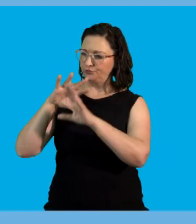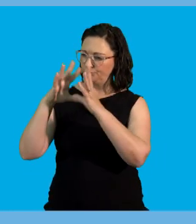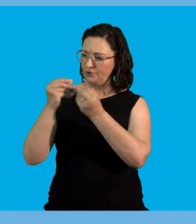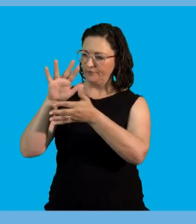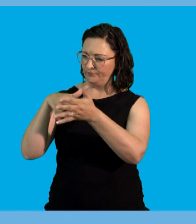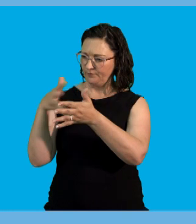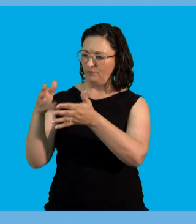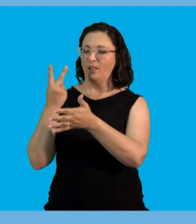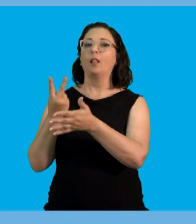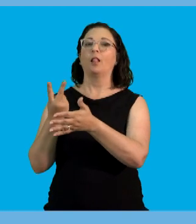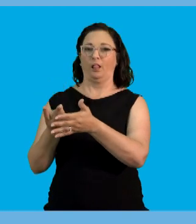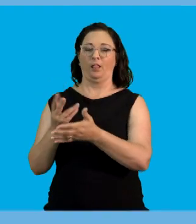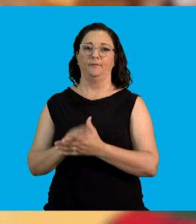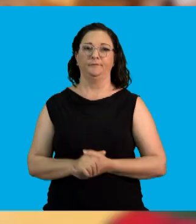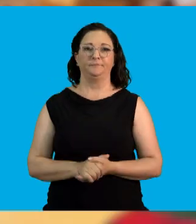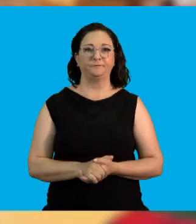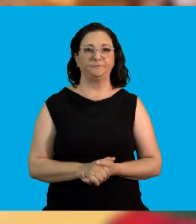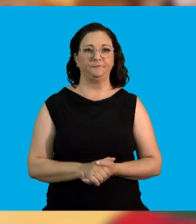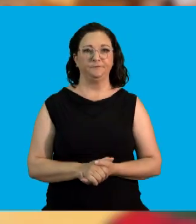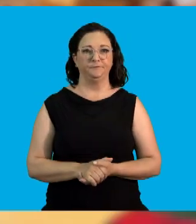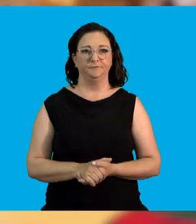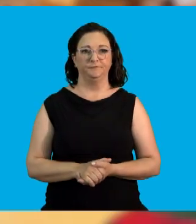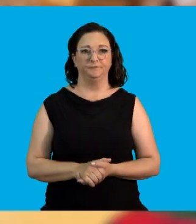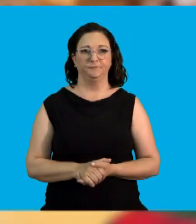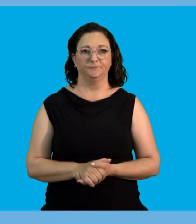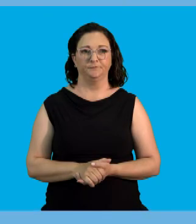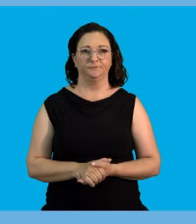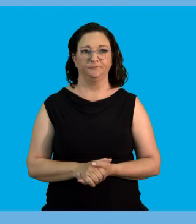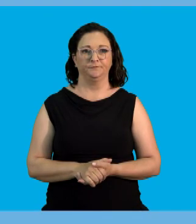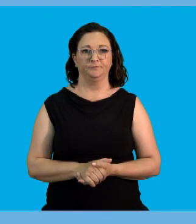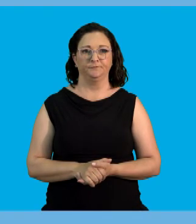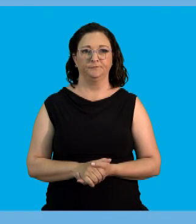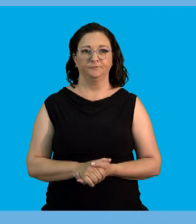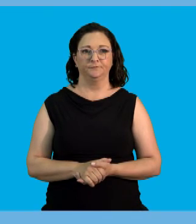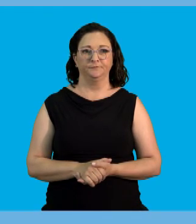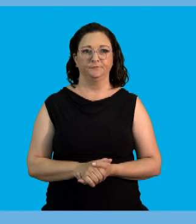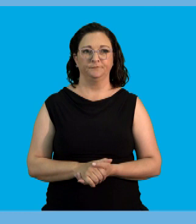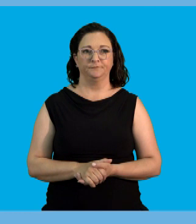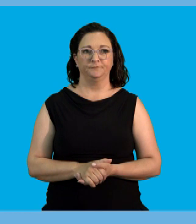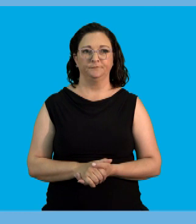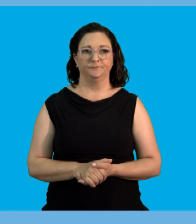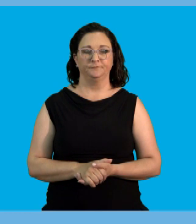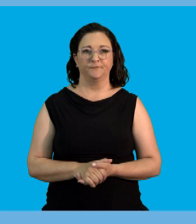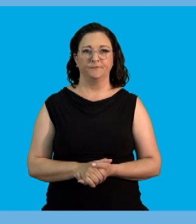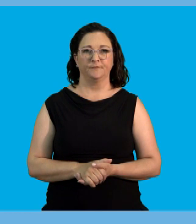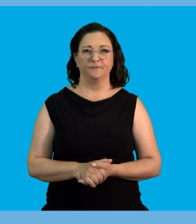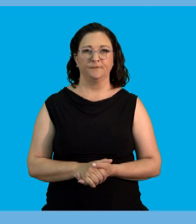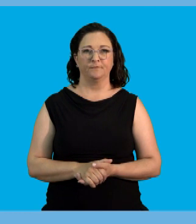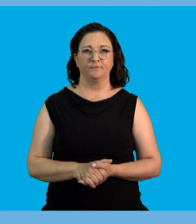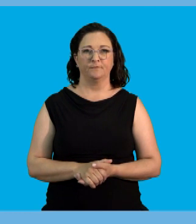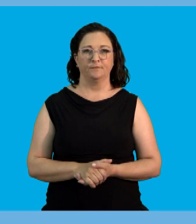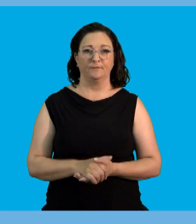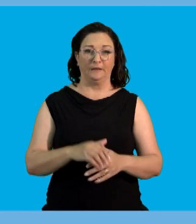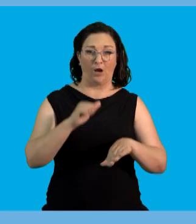have from the table that is given to us. So our next question says, which solid would be best suited to